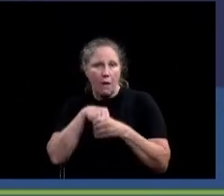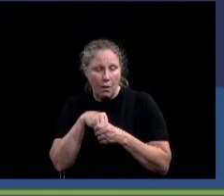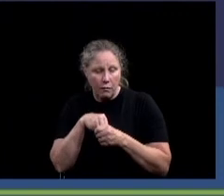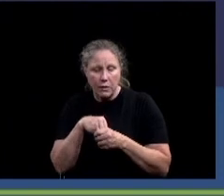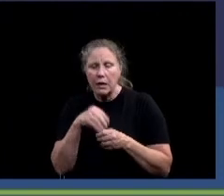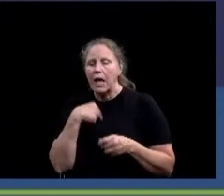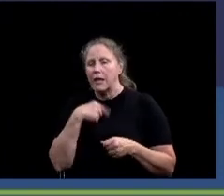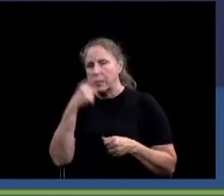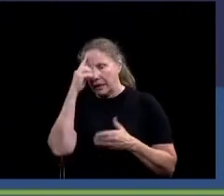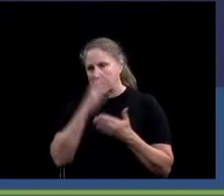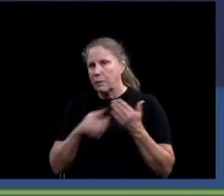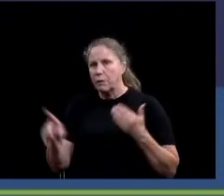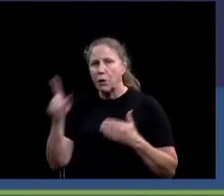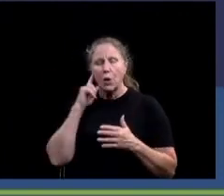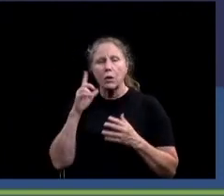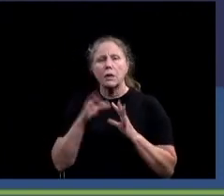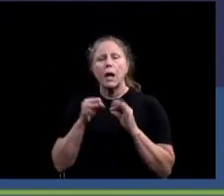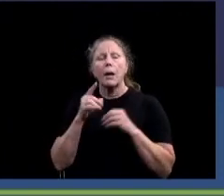that